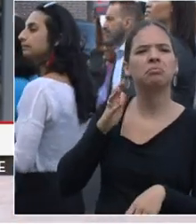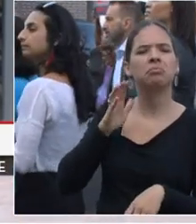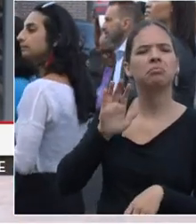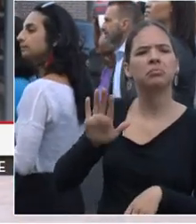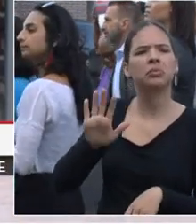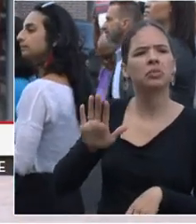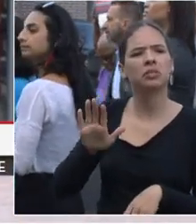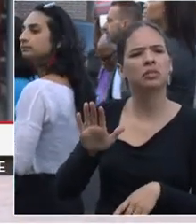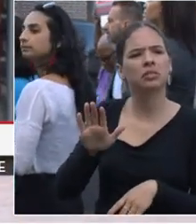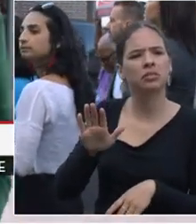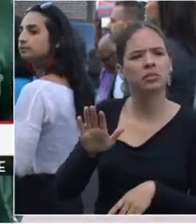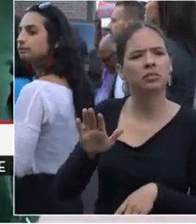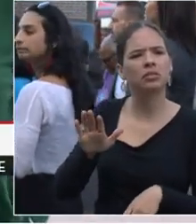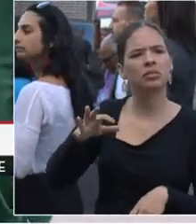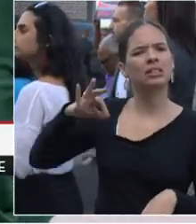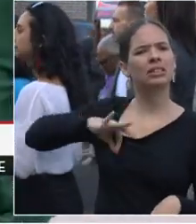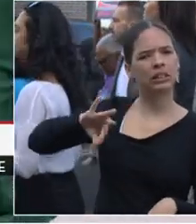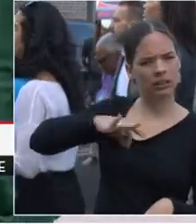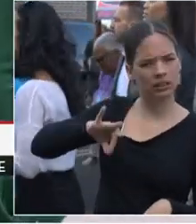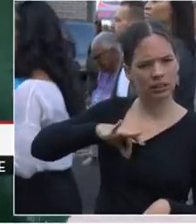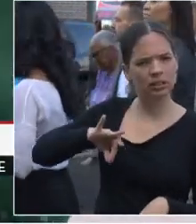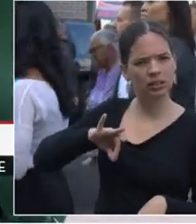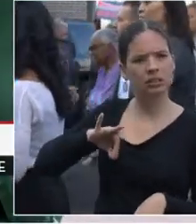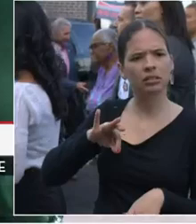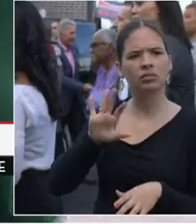decide to come here? Sure. John?